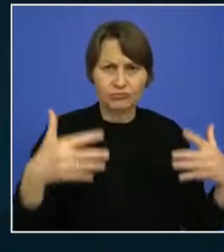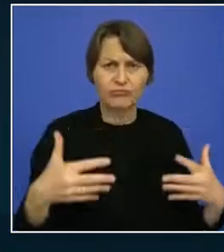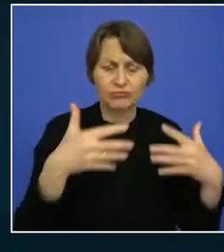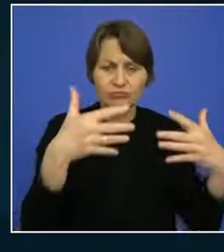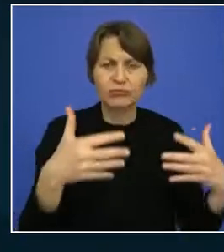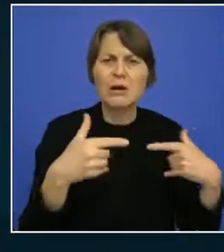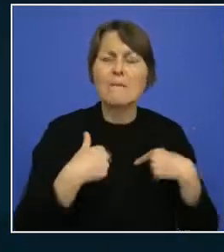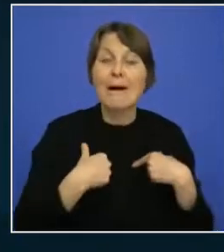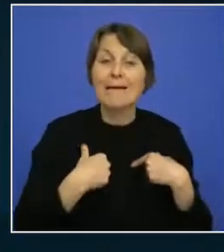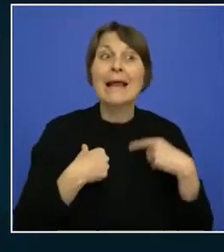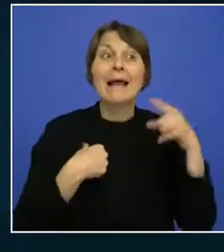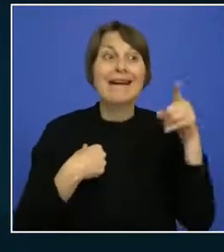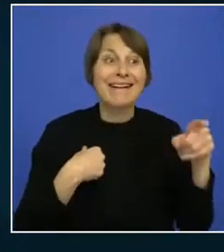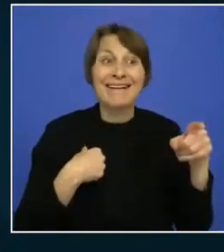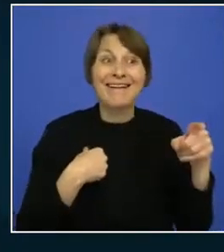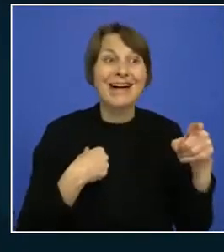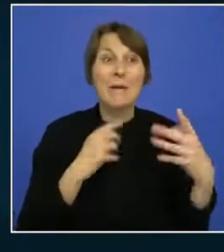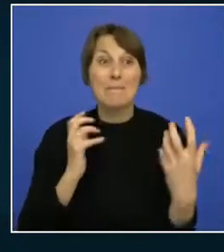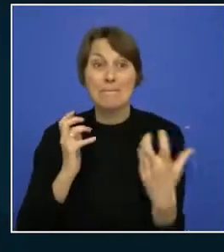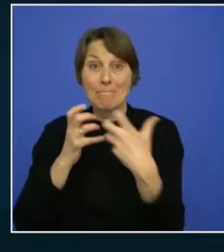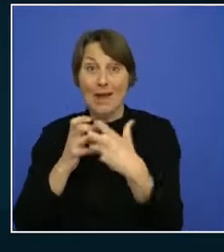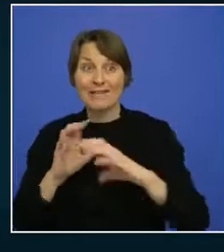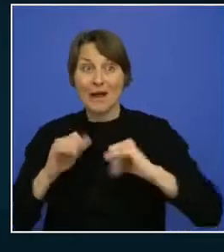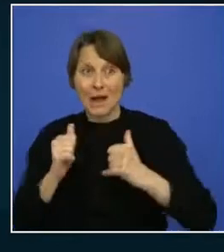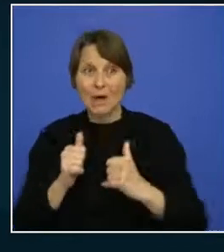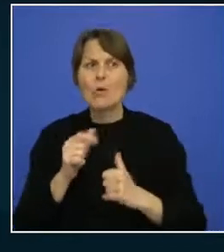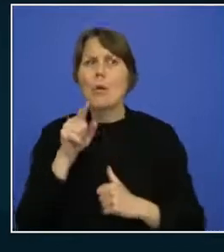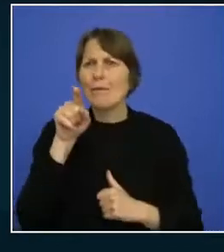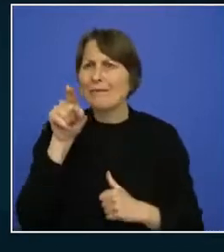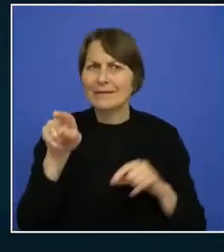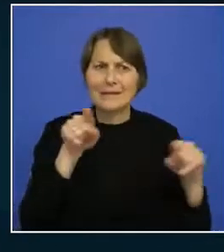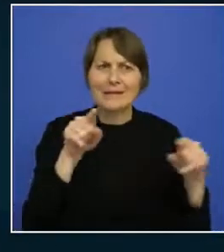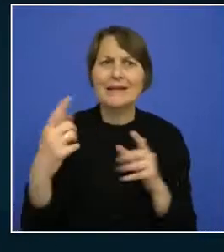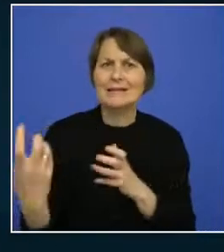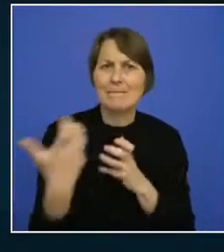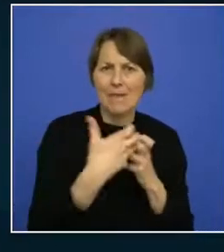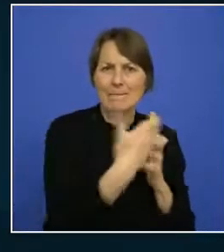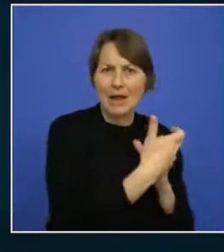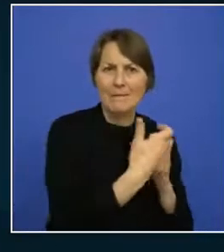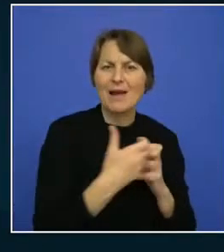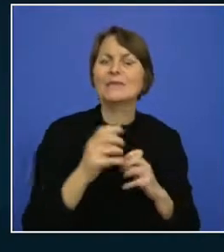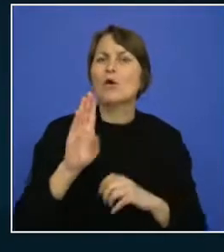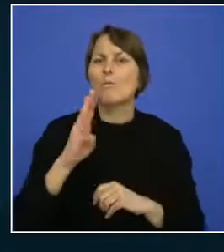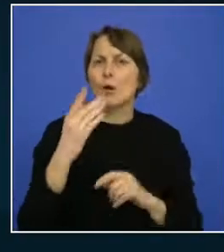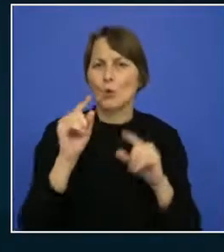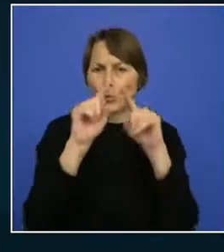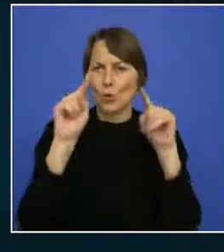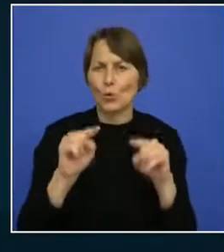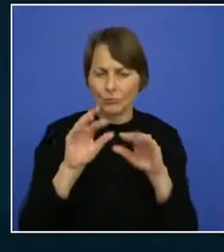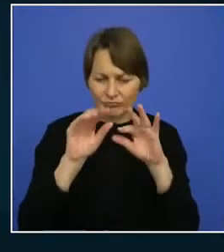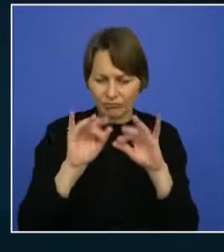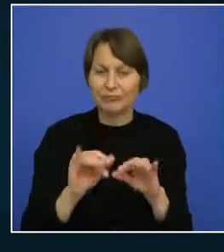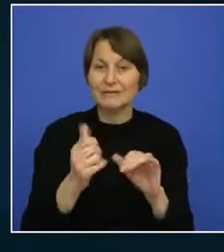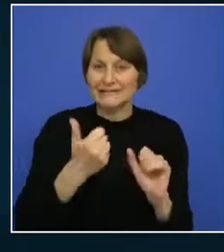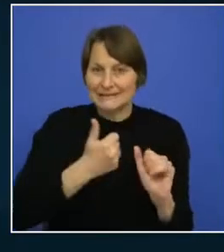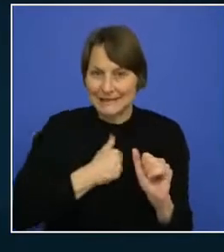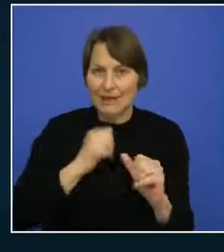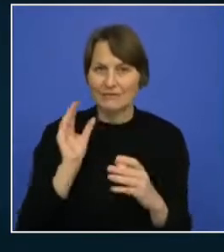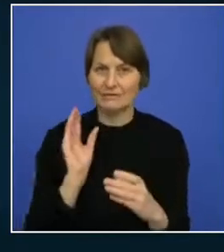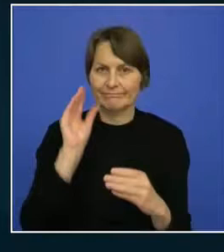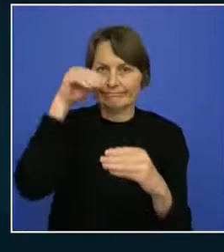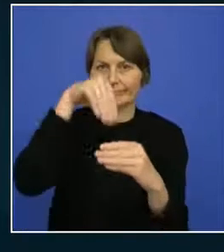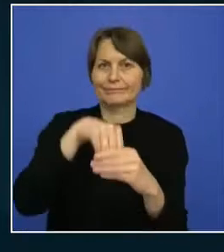logic, when you're, what actions am I taking from this data? That's where it starts to get unique. And so this